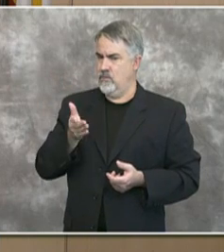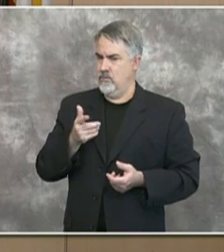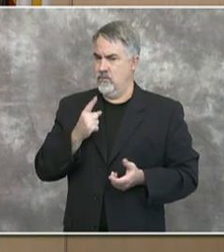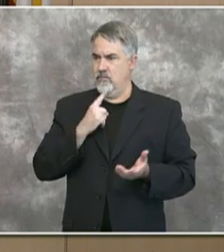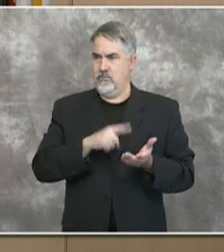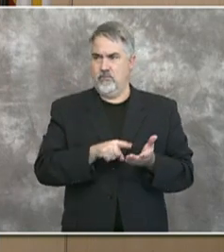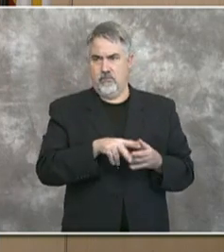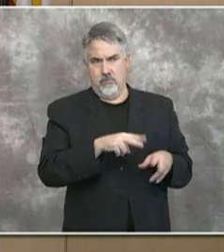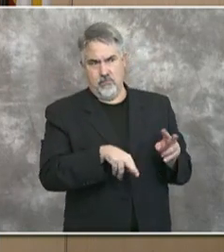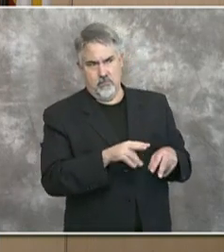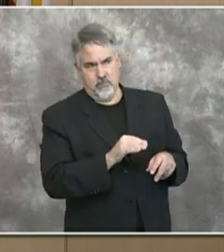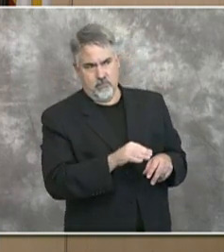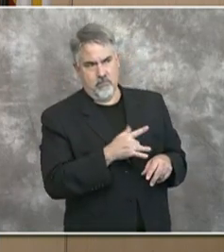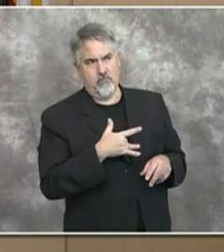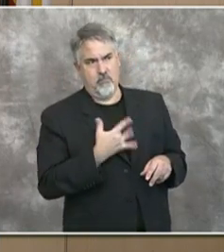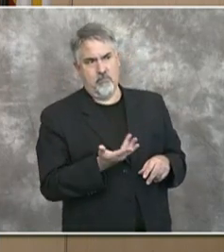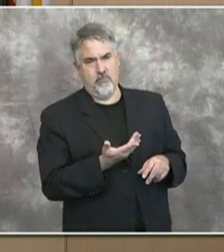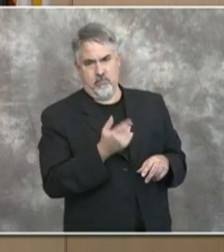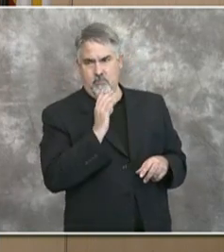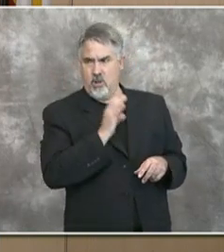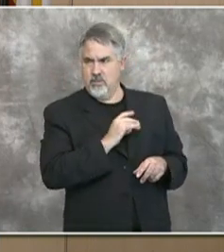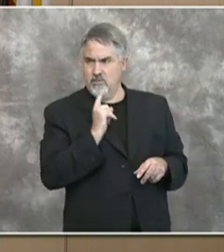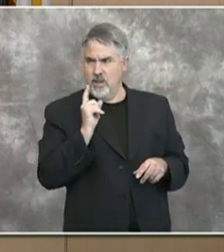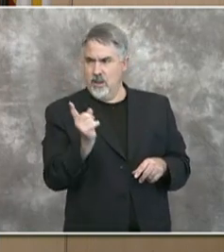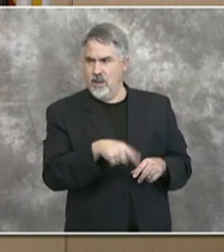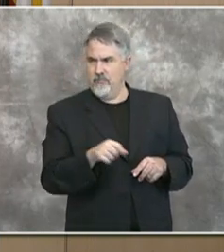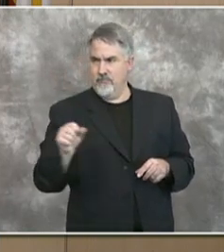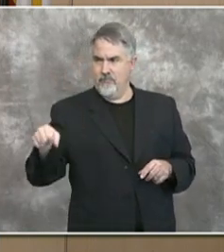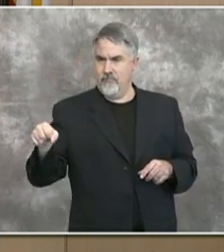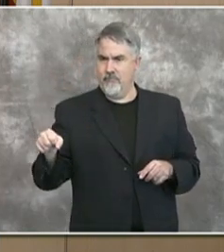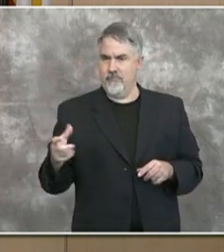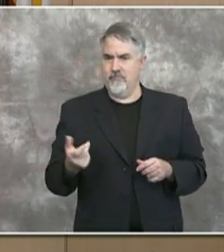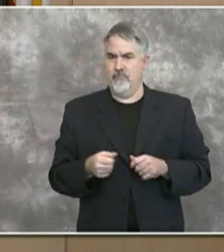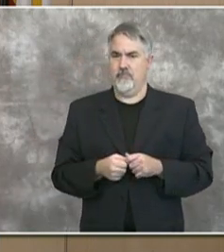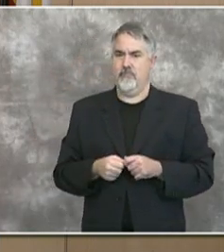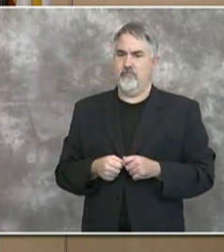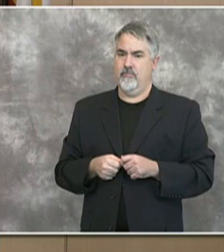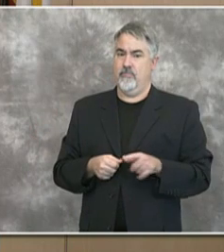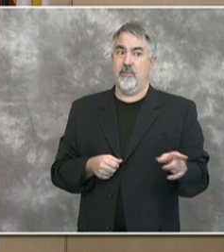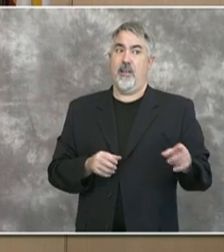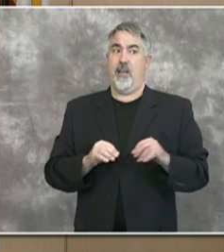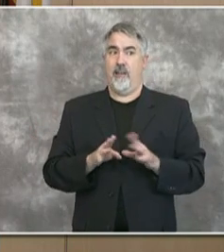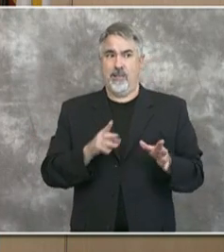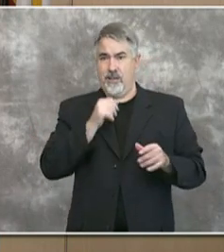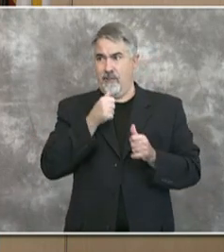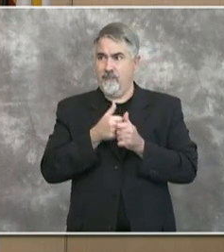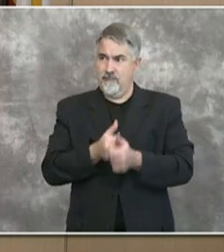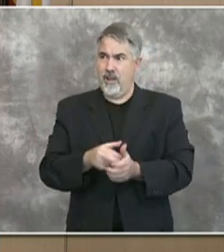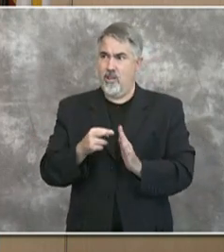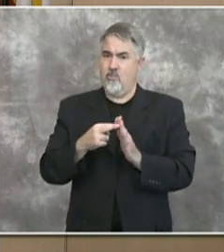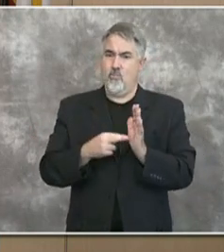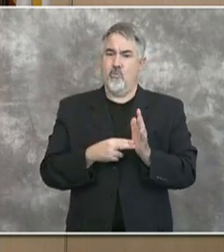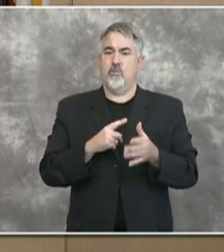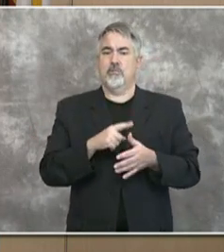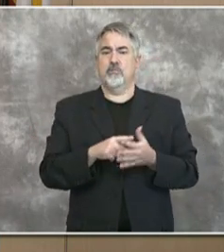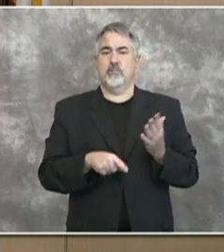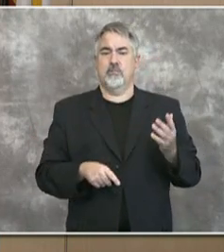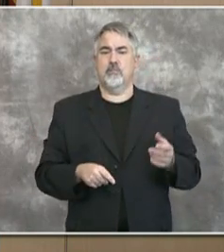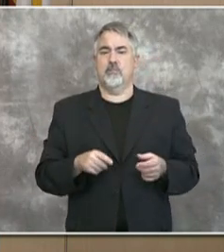investigate what the situation is, and if it's obvious, obviously, it's a misdemeanor, and it's up to